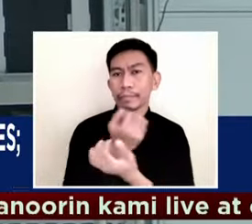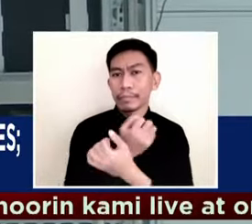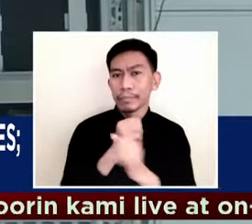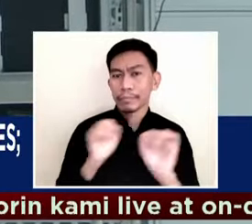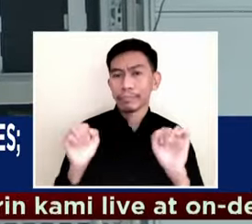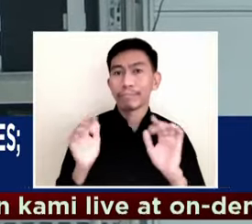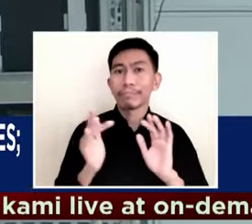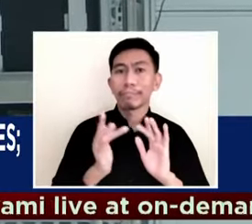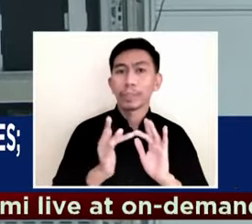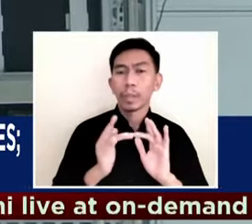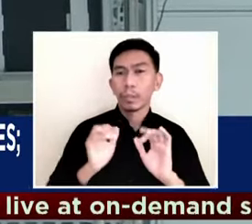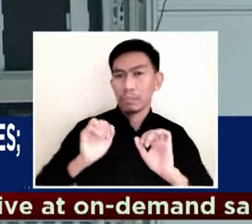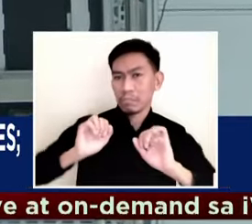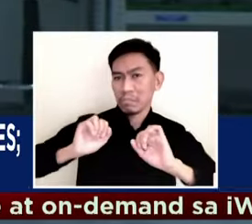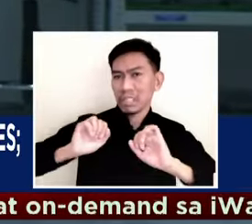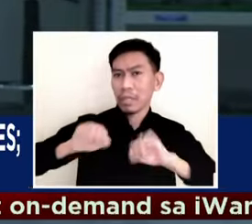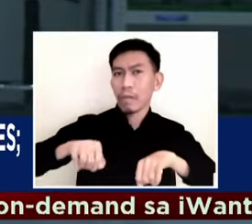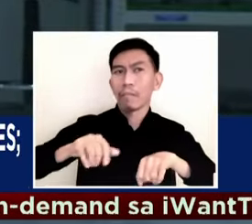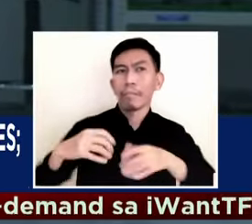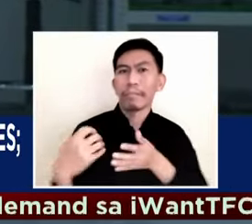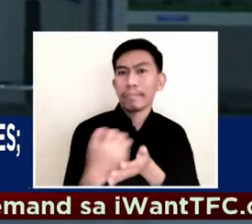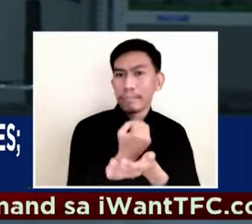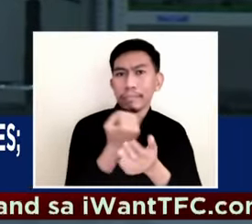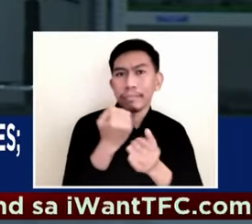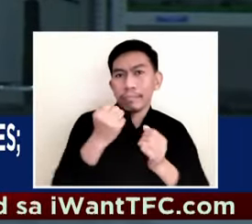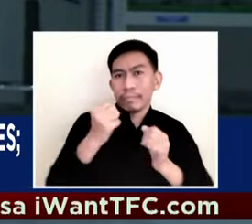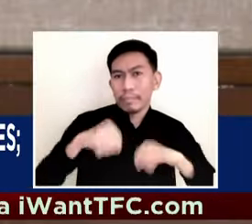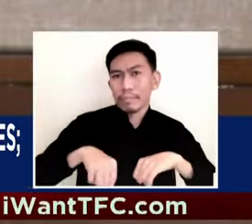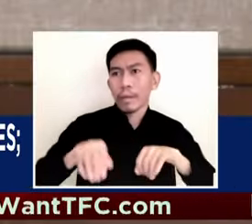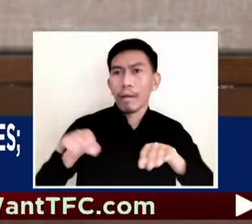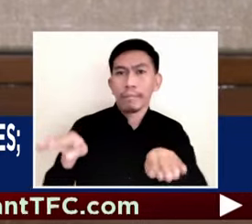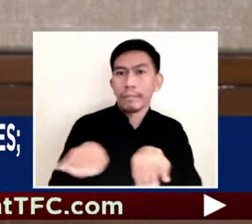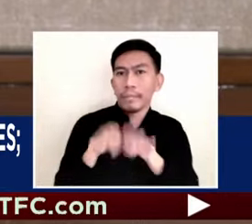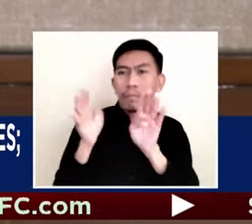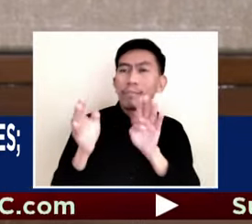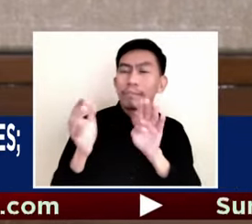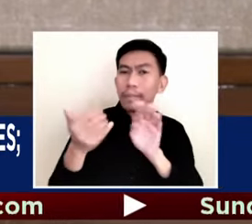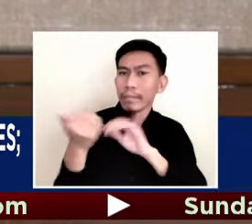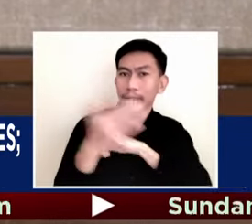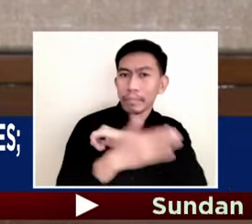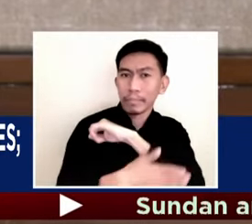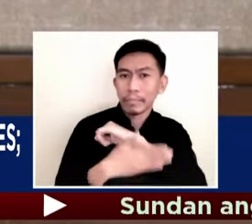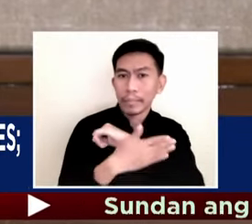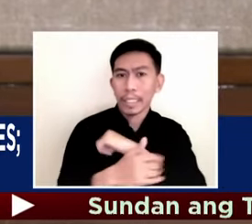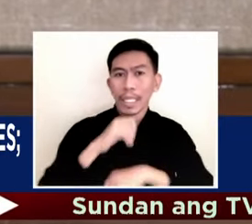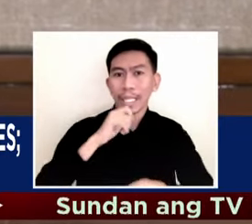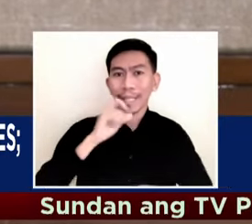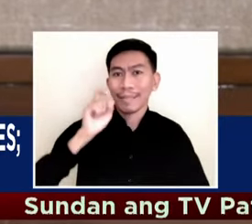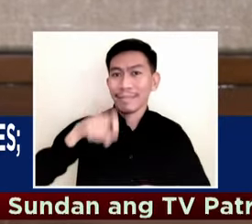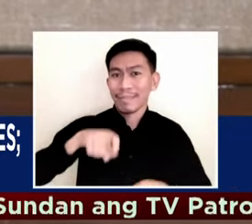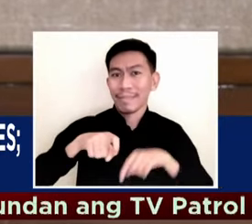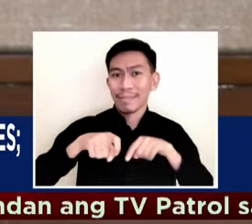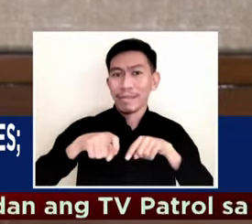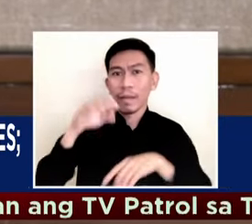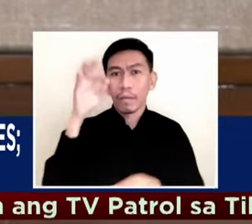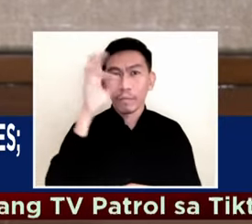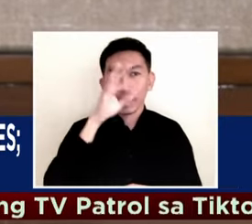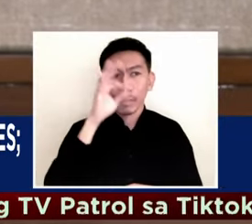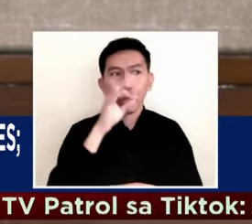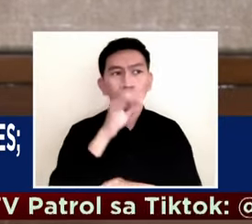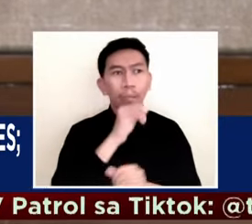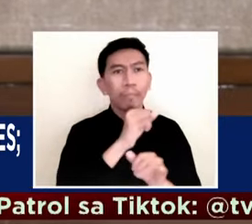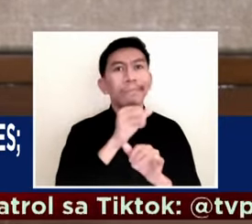for our workforce to play in globally. We do not need to have our fellow